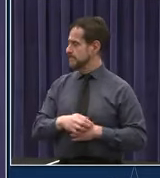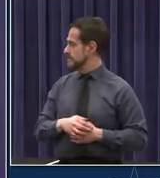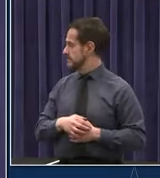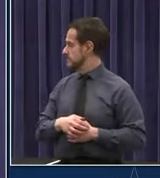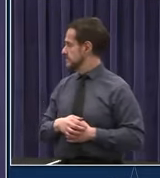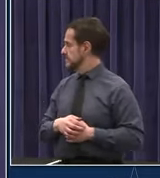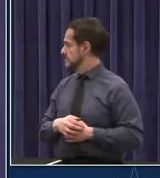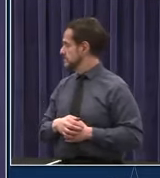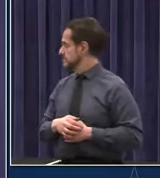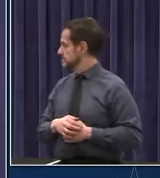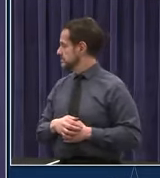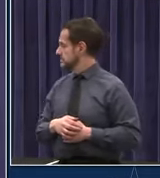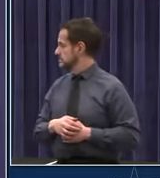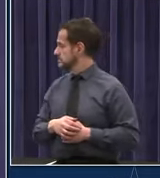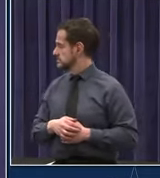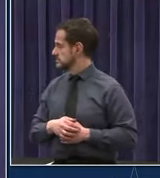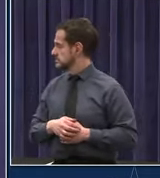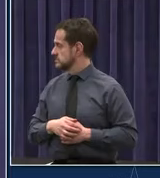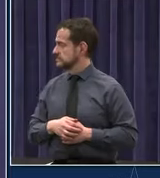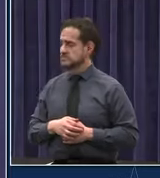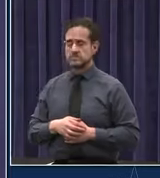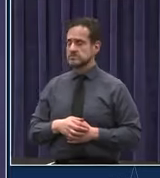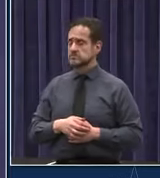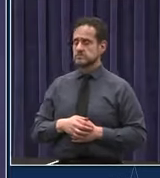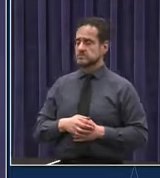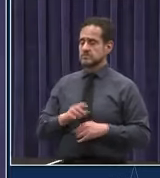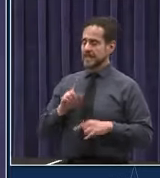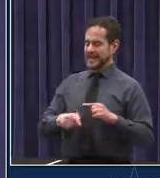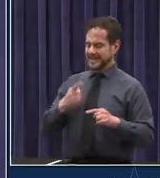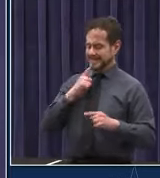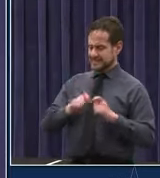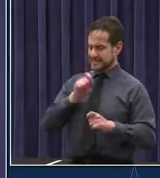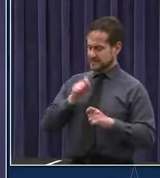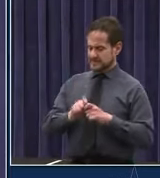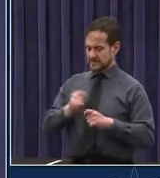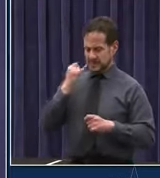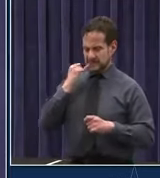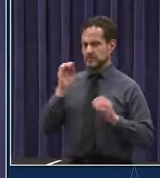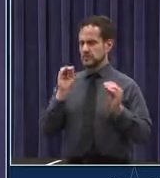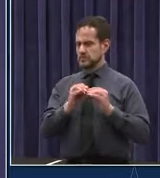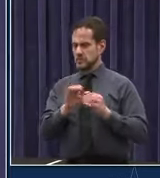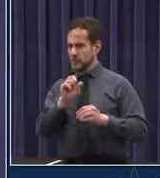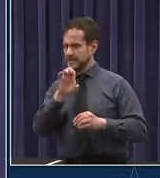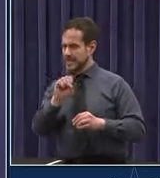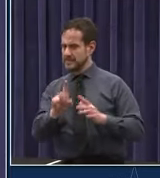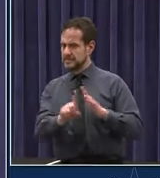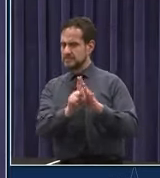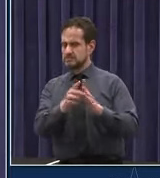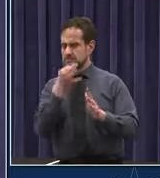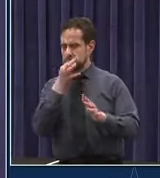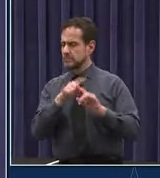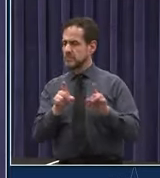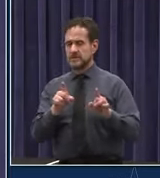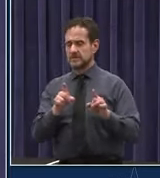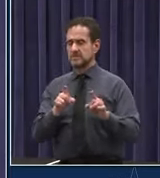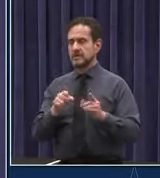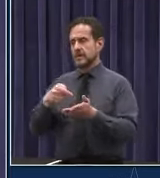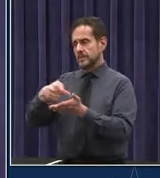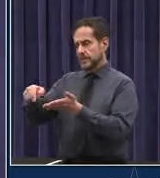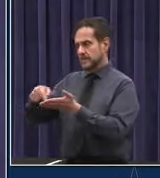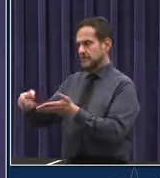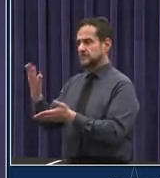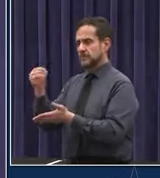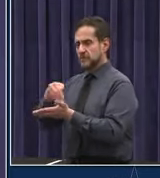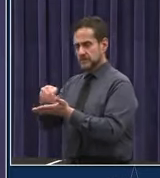1993 by the police board at that time. And we have paid, as a city, as taxpayers,